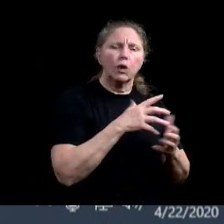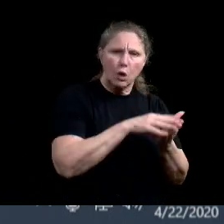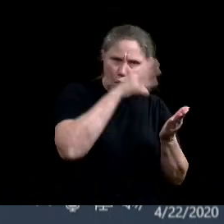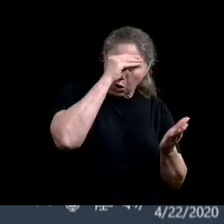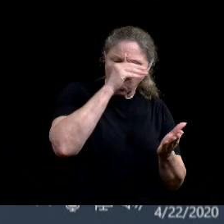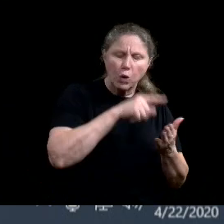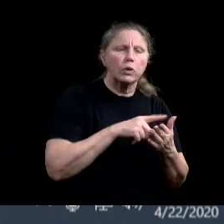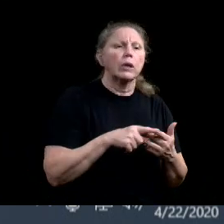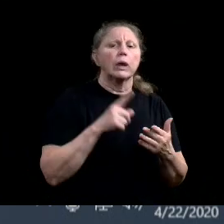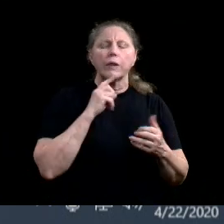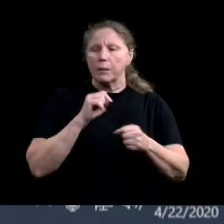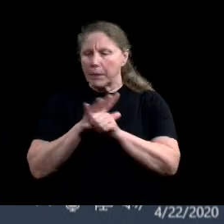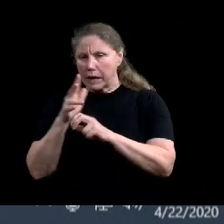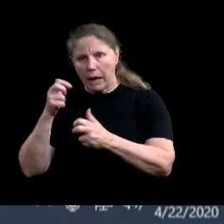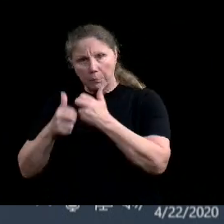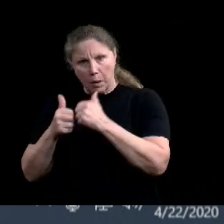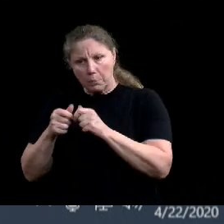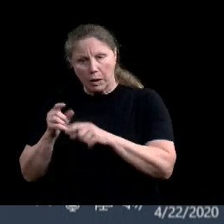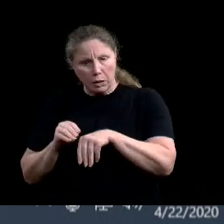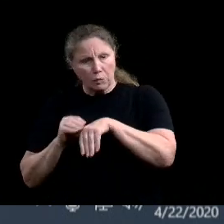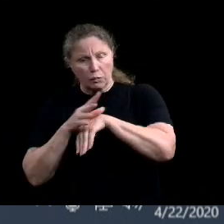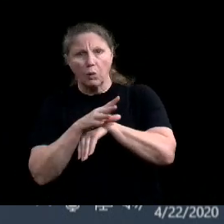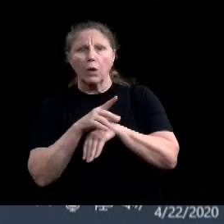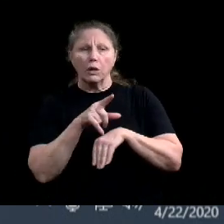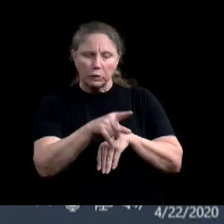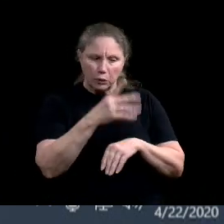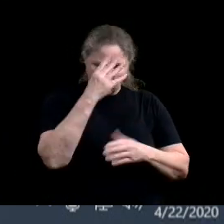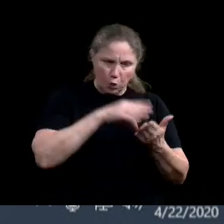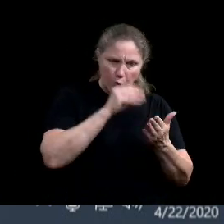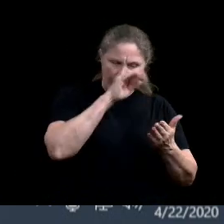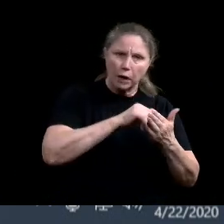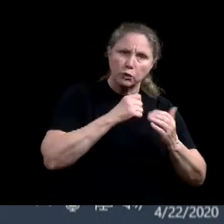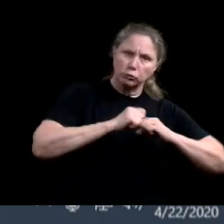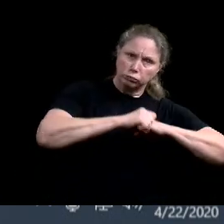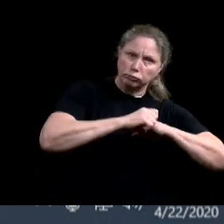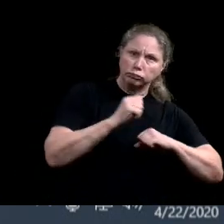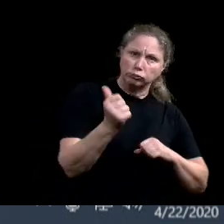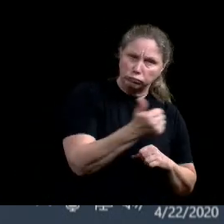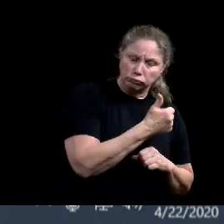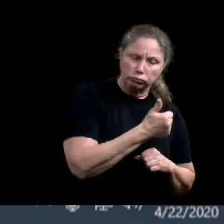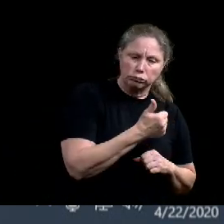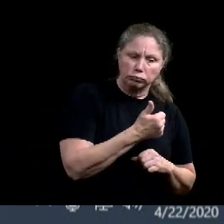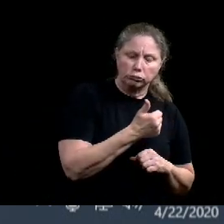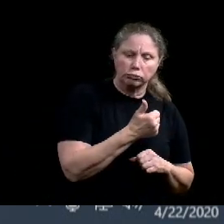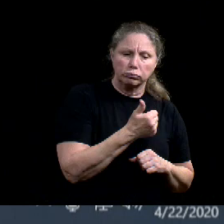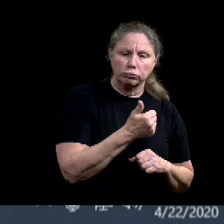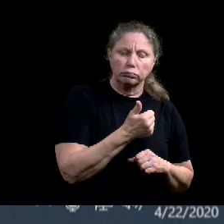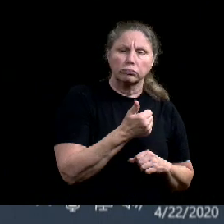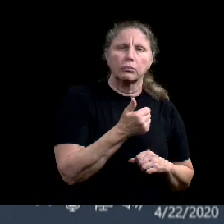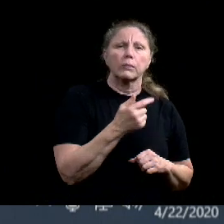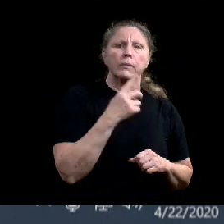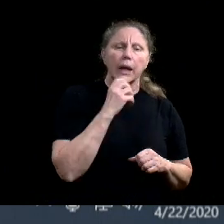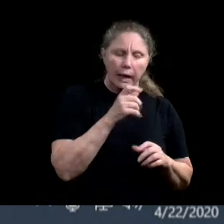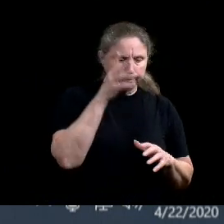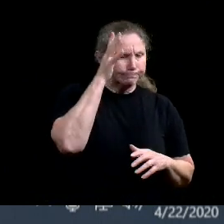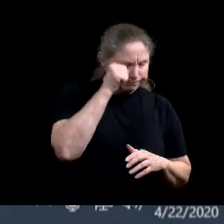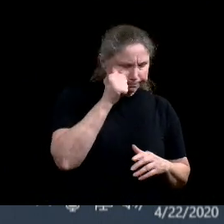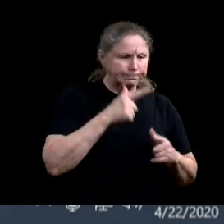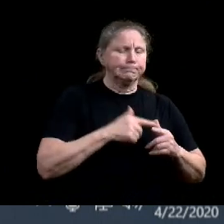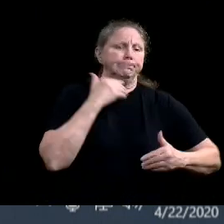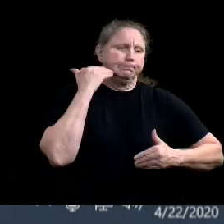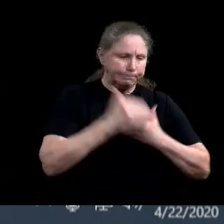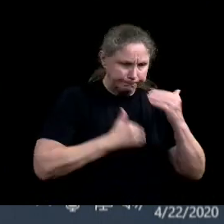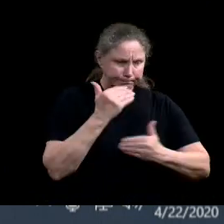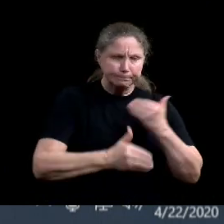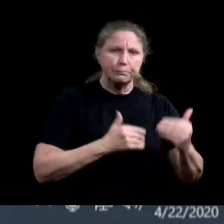that we have right now, and stay steadfast and keep the faith, and feel like we'll come out of this as a winner.